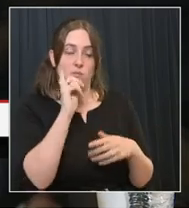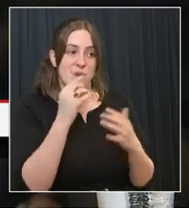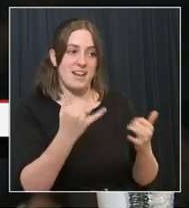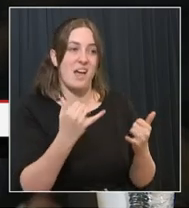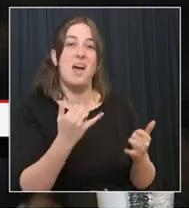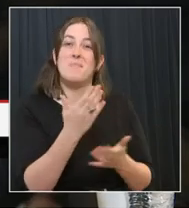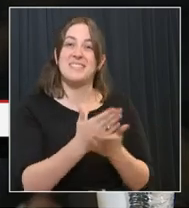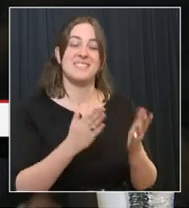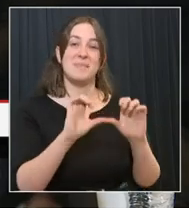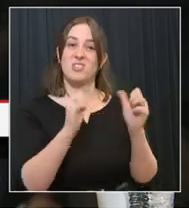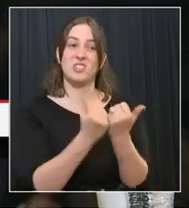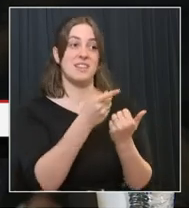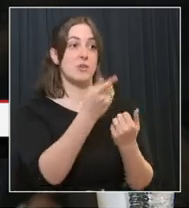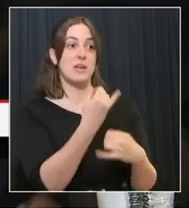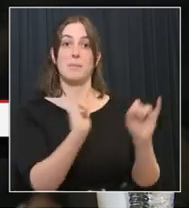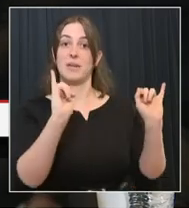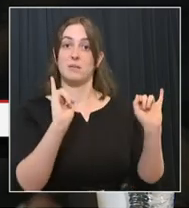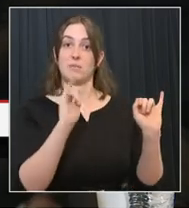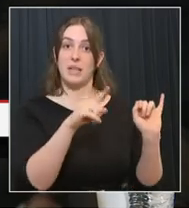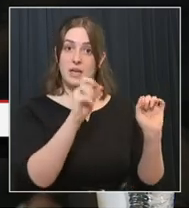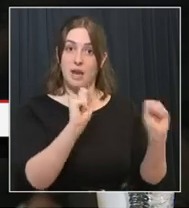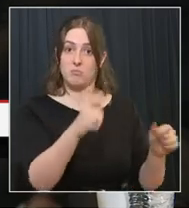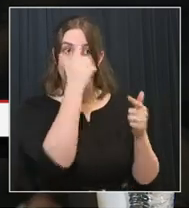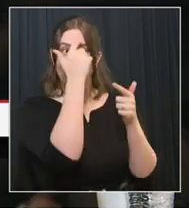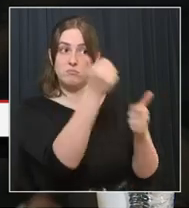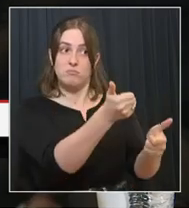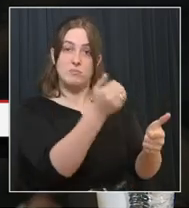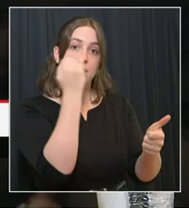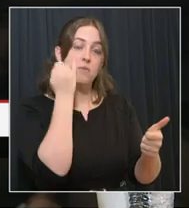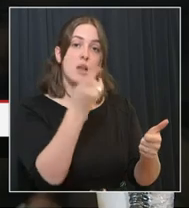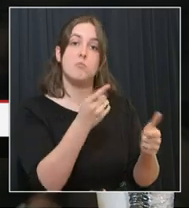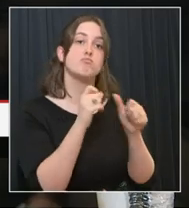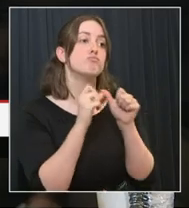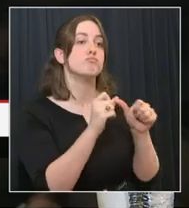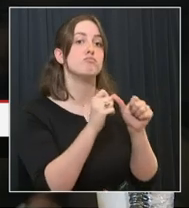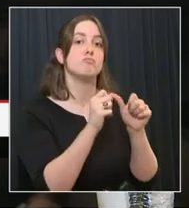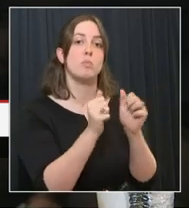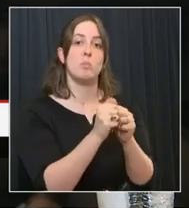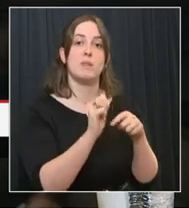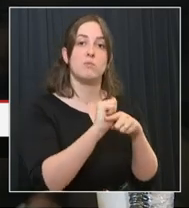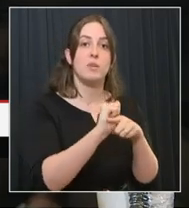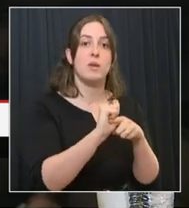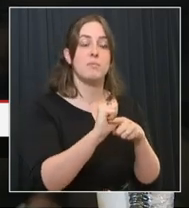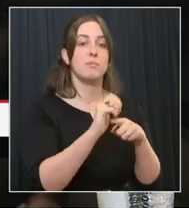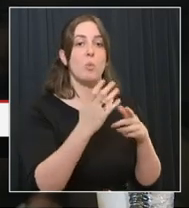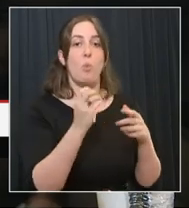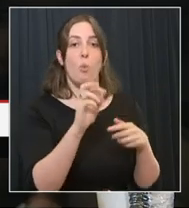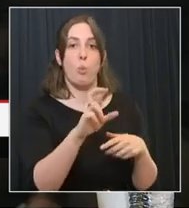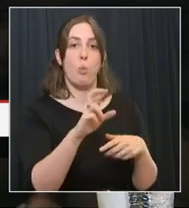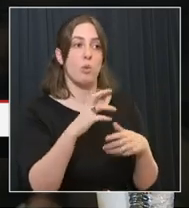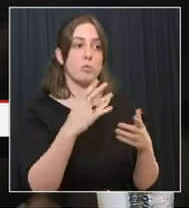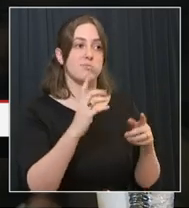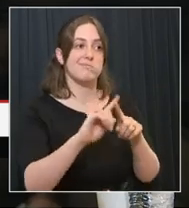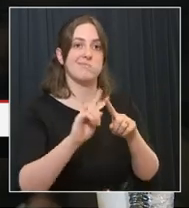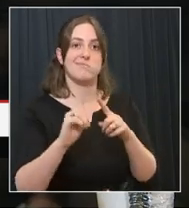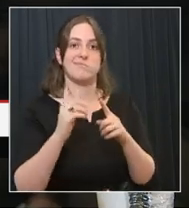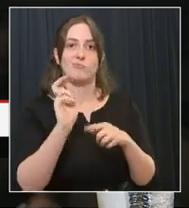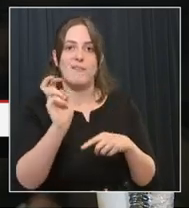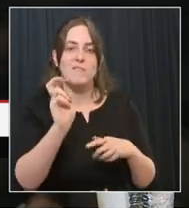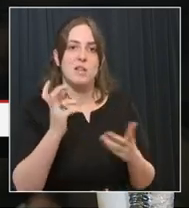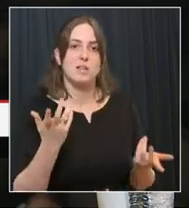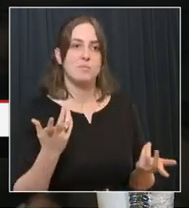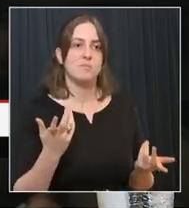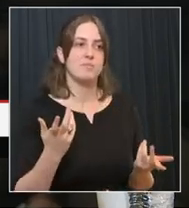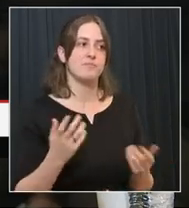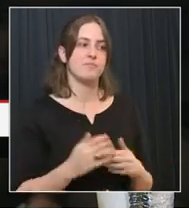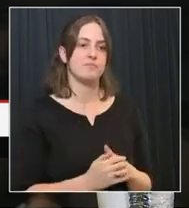home rule as she sees fit. Office of Inspector General is a budget that we submit. There's